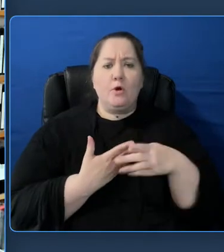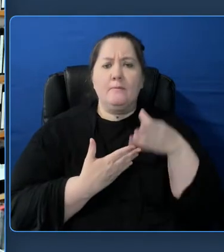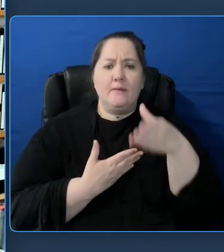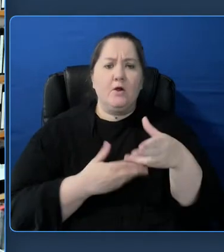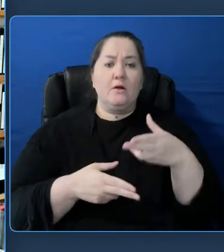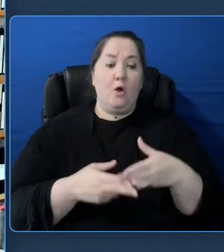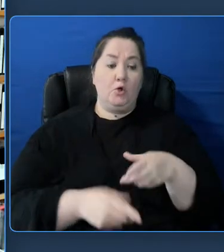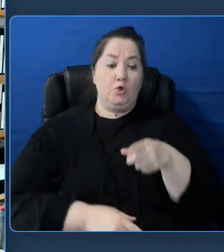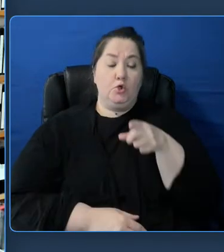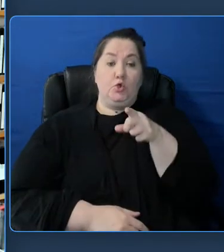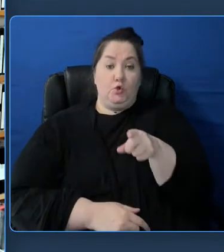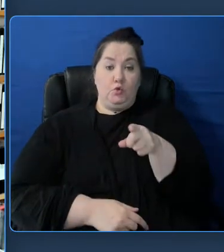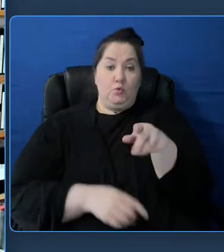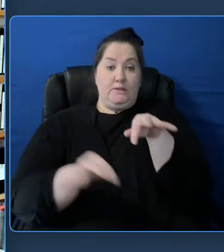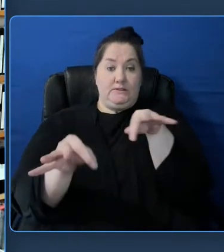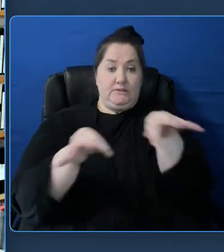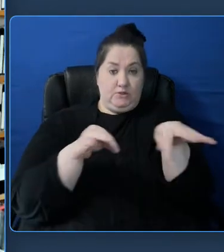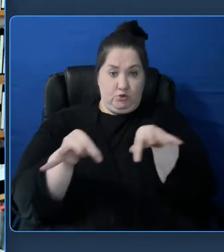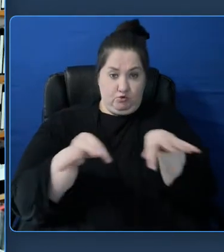called